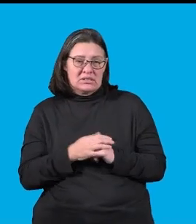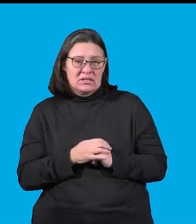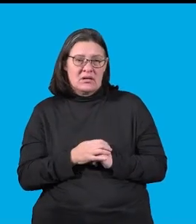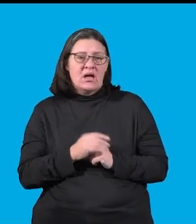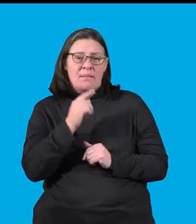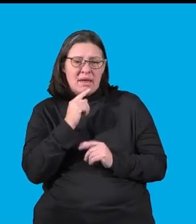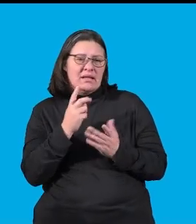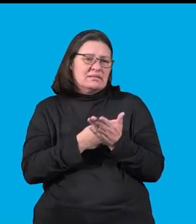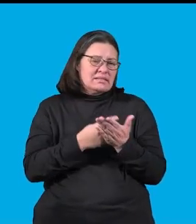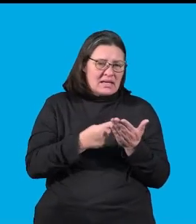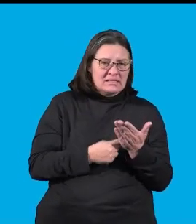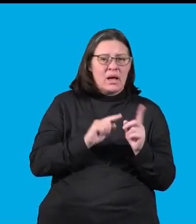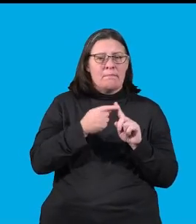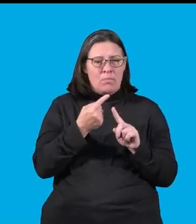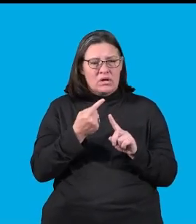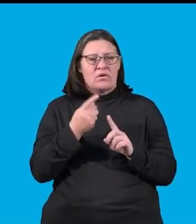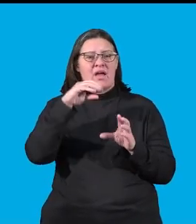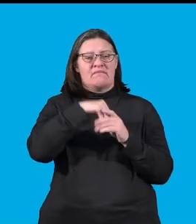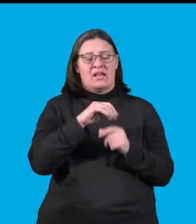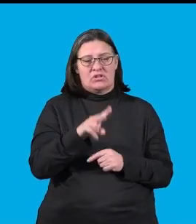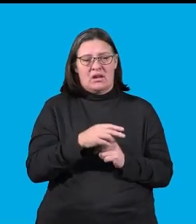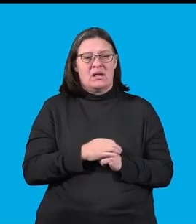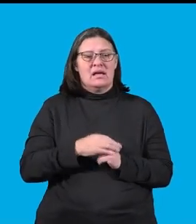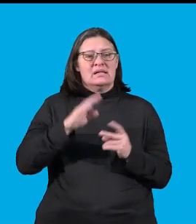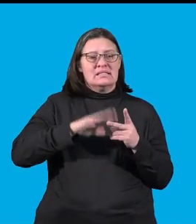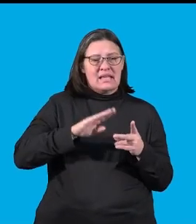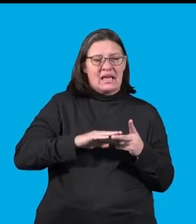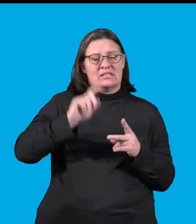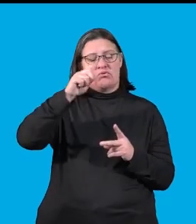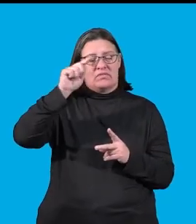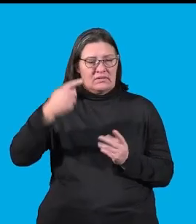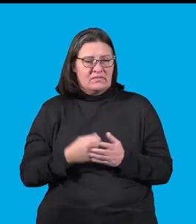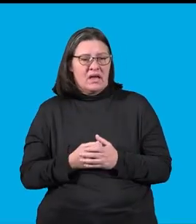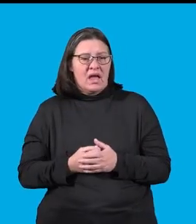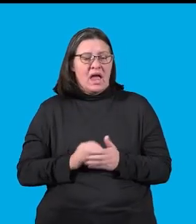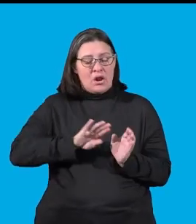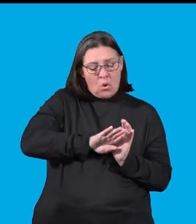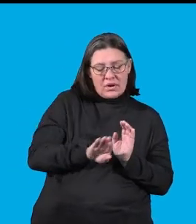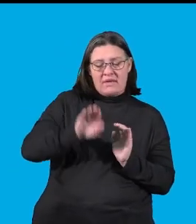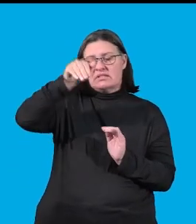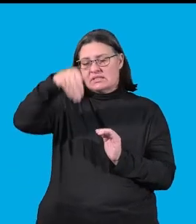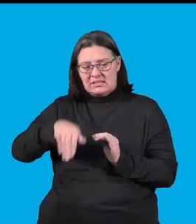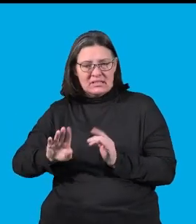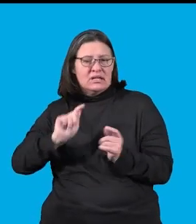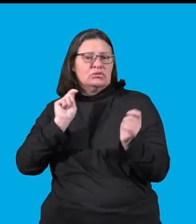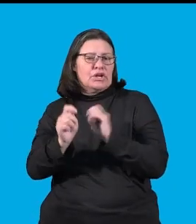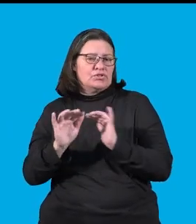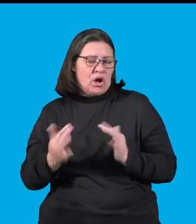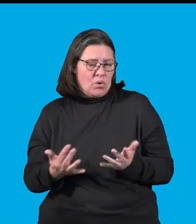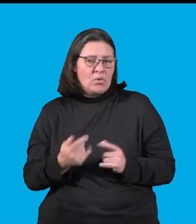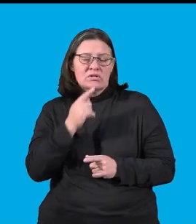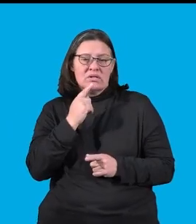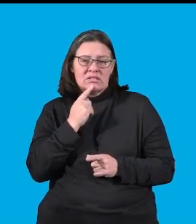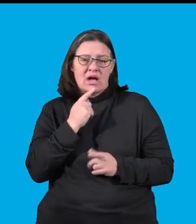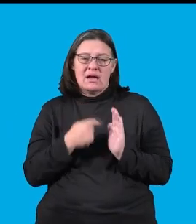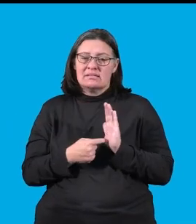points. And we did discuss quite a bit about points of inflections, second derivatives, and concavity, and how the concavity changes, and how